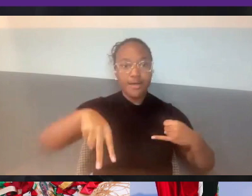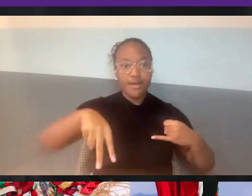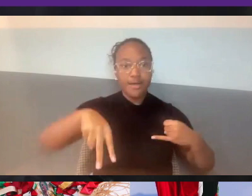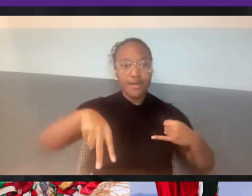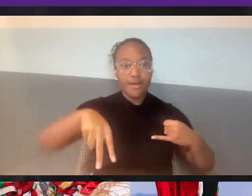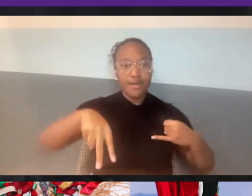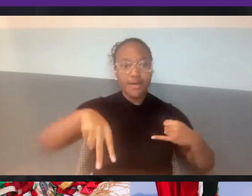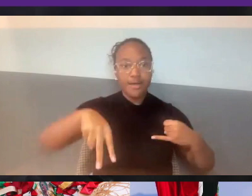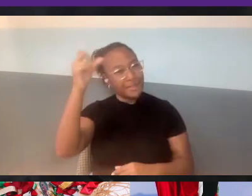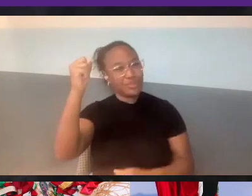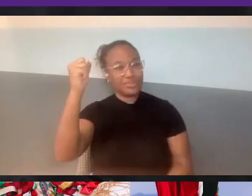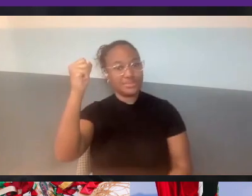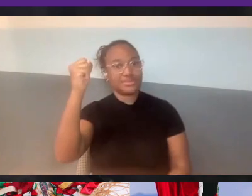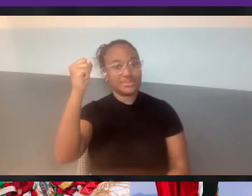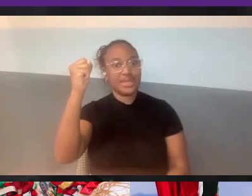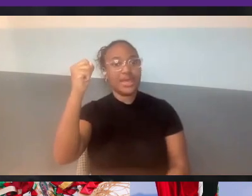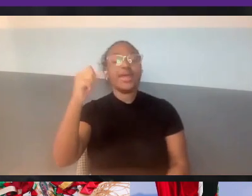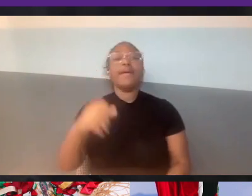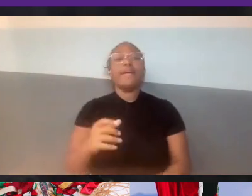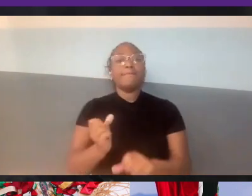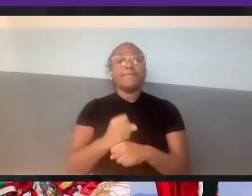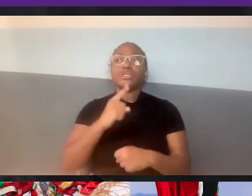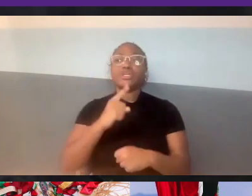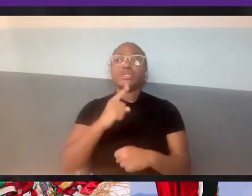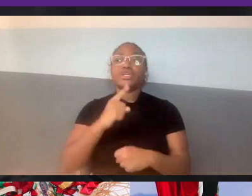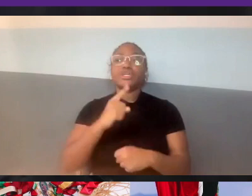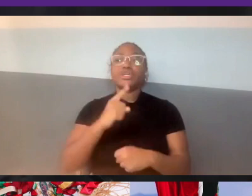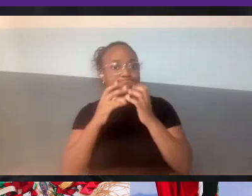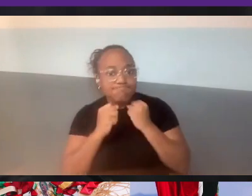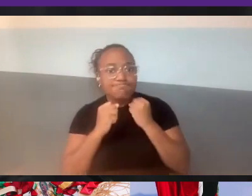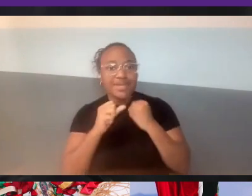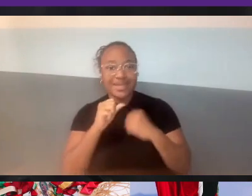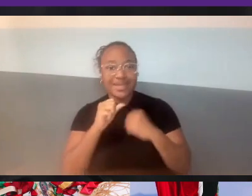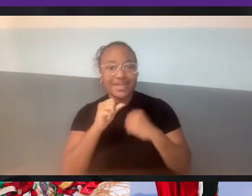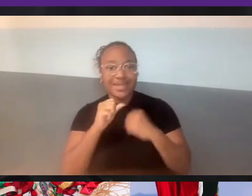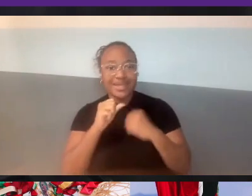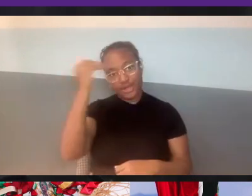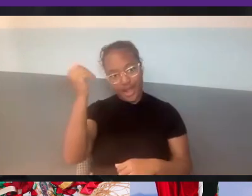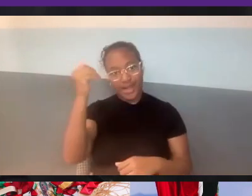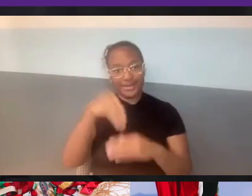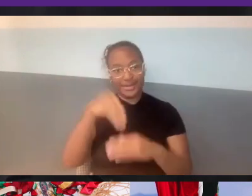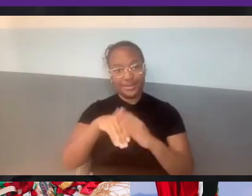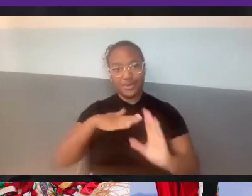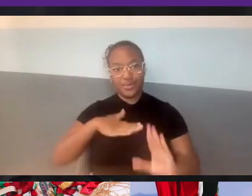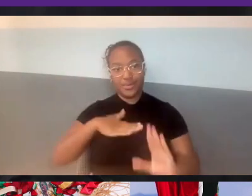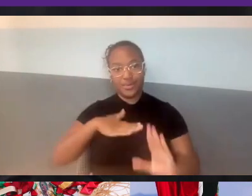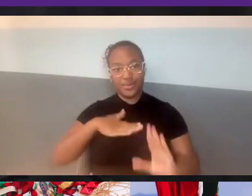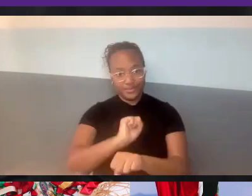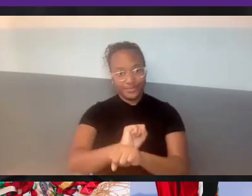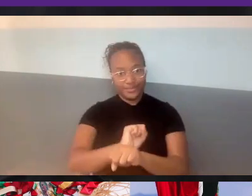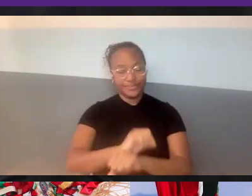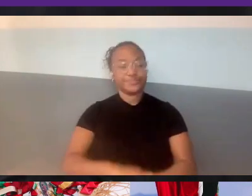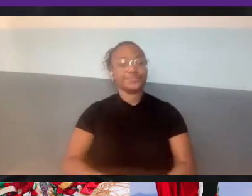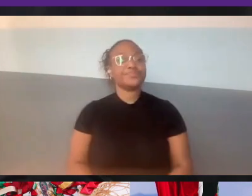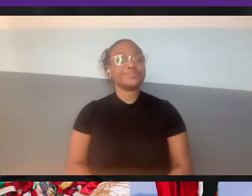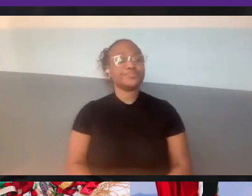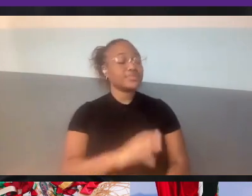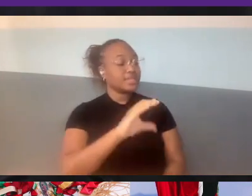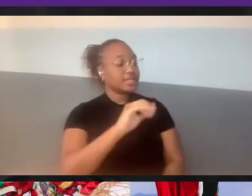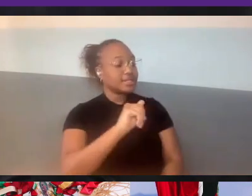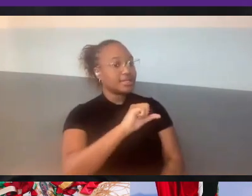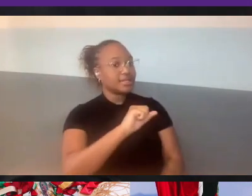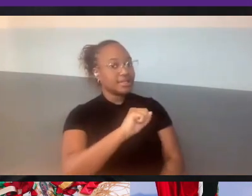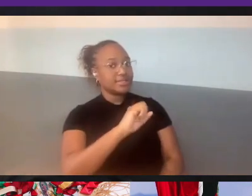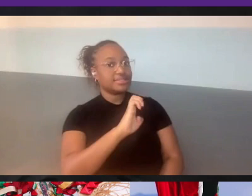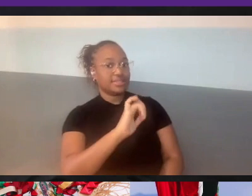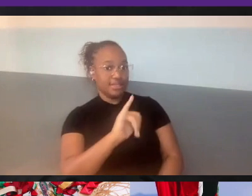work. And Kasey, how are you thinking about, you know, we have both scholars and artists, we're all working together. How are you